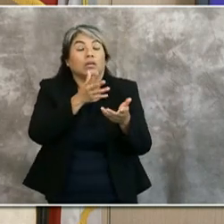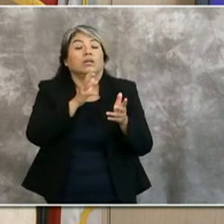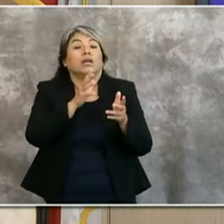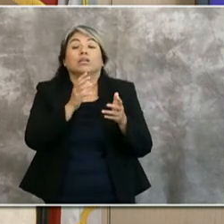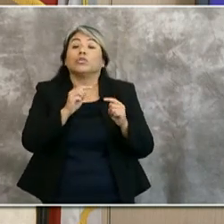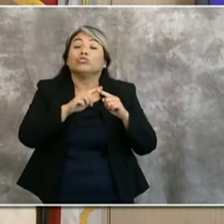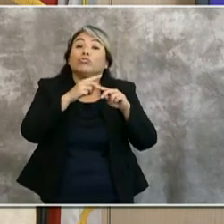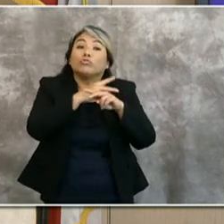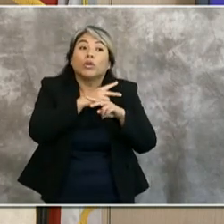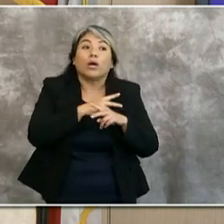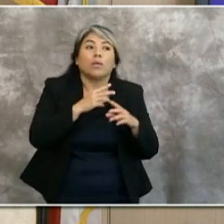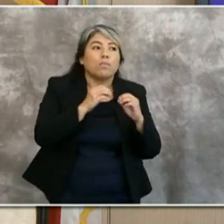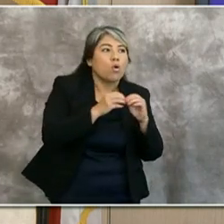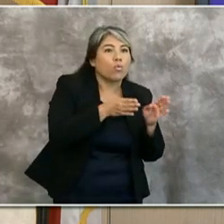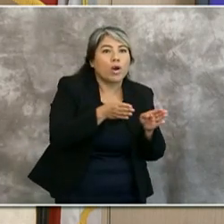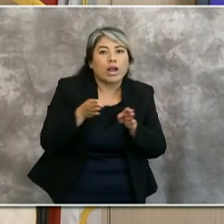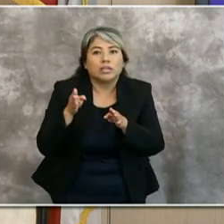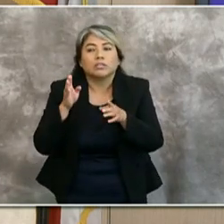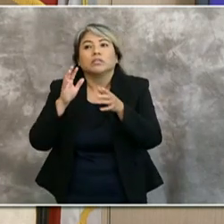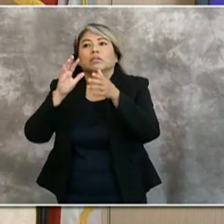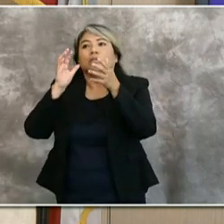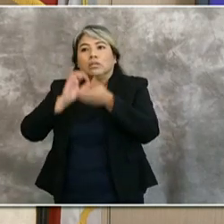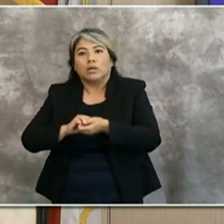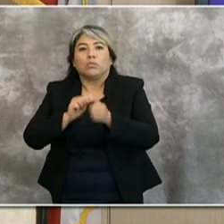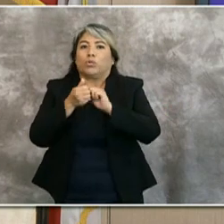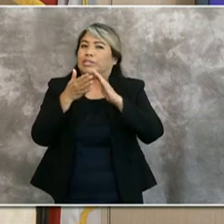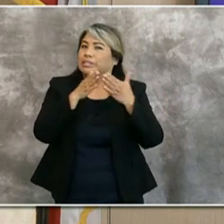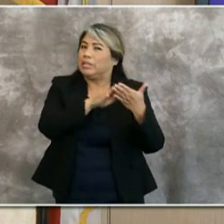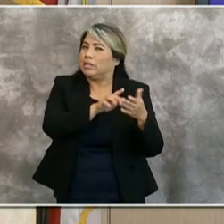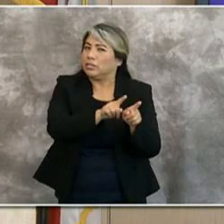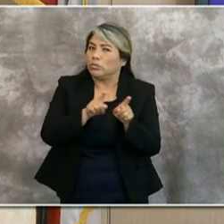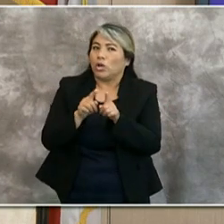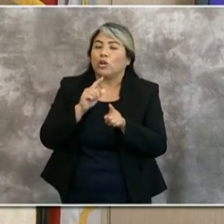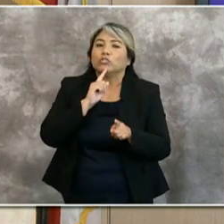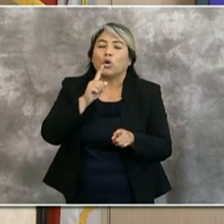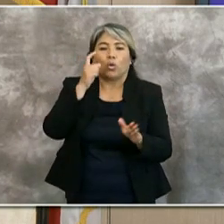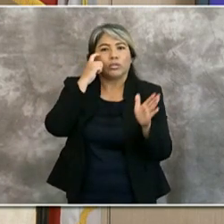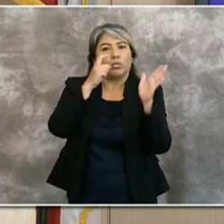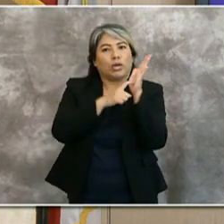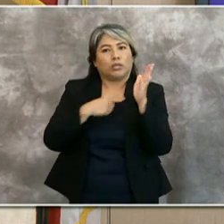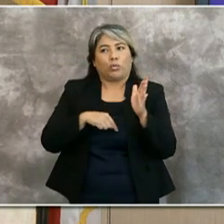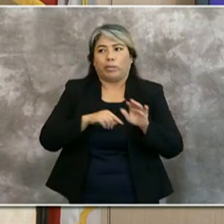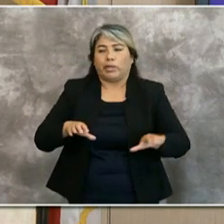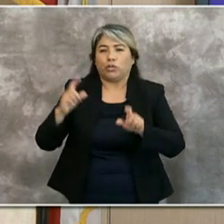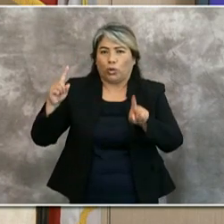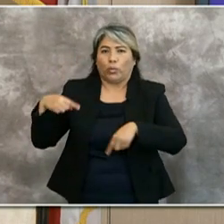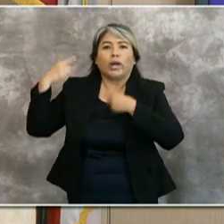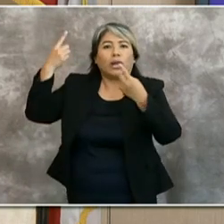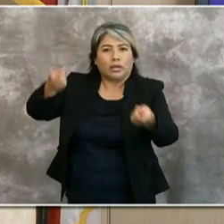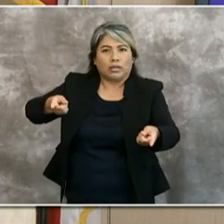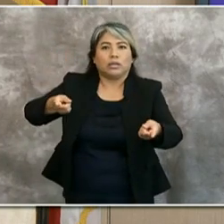avenues so that we can do that, and partnering with the cities as well. And so it's a recognition that we've been doing